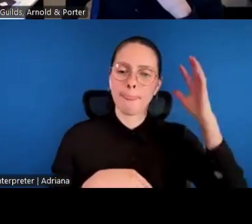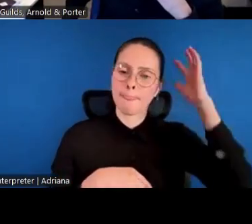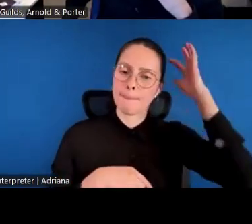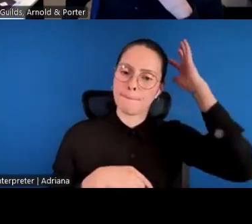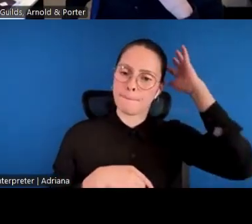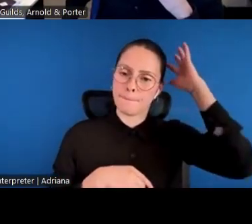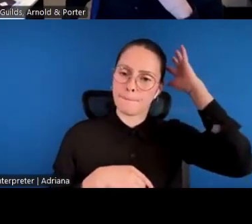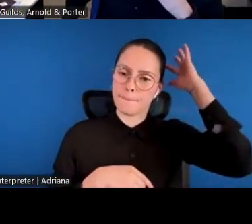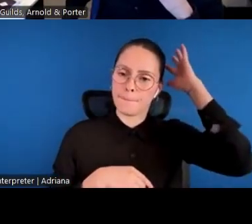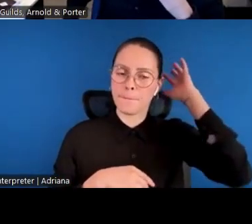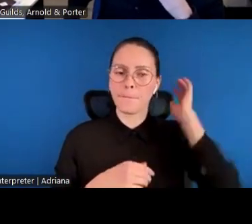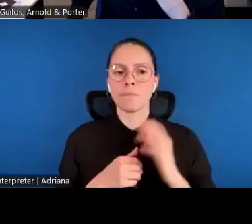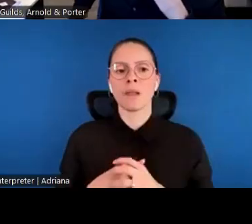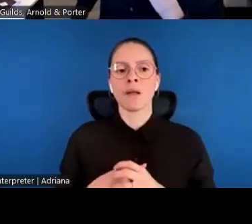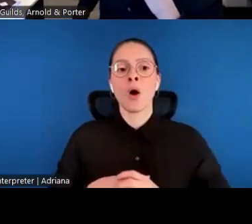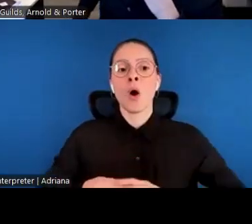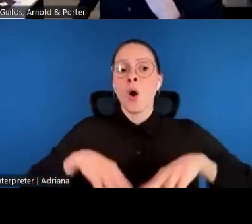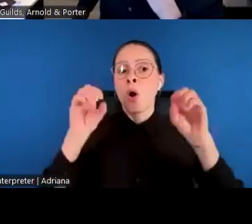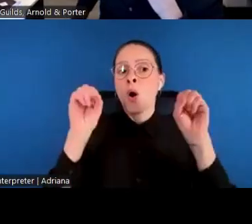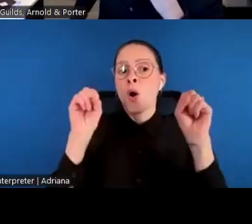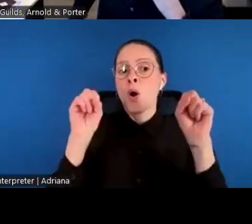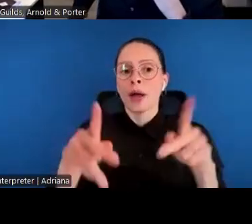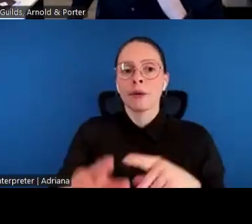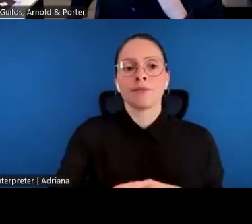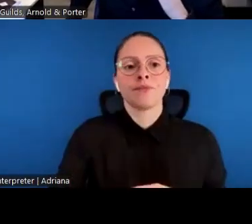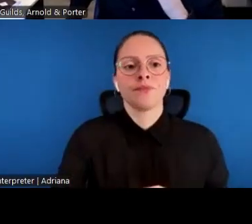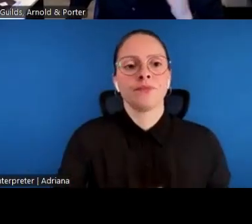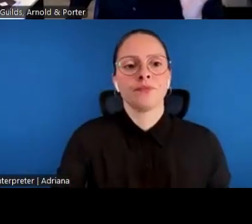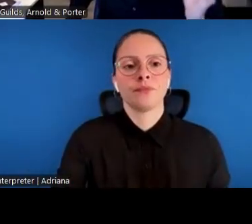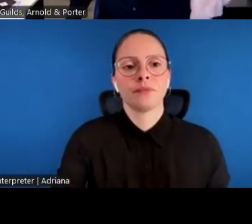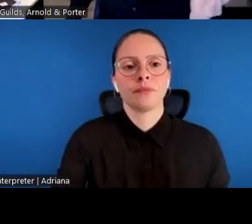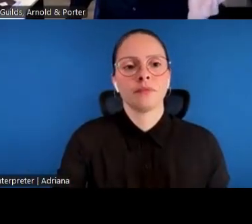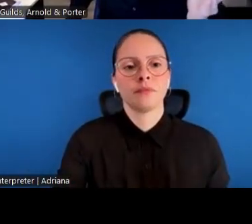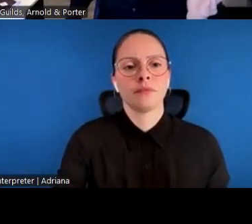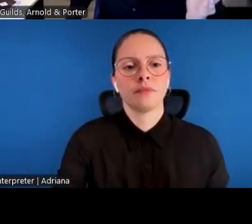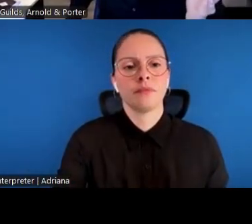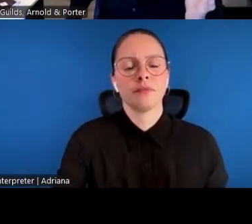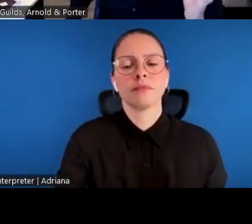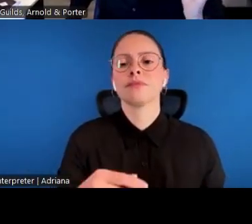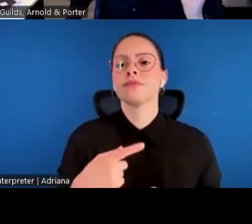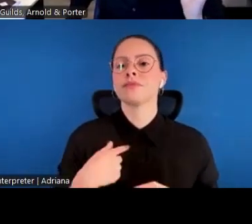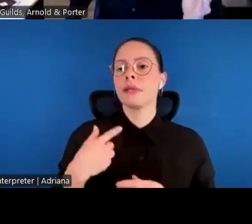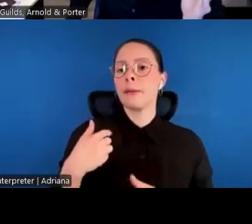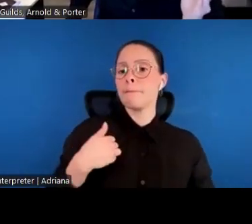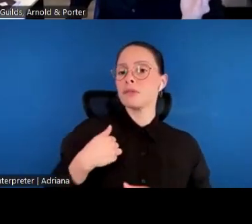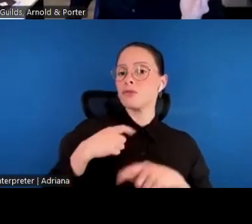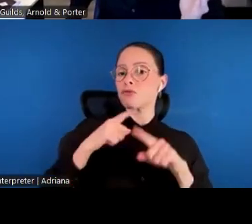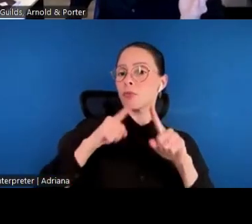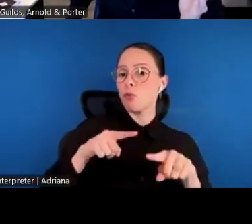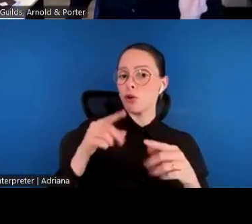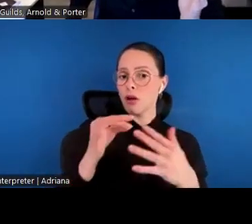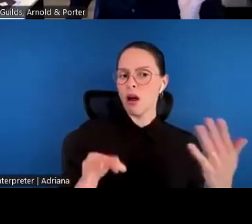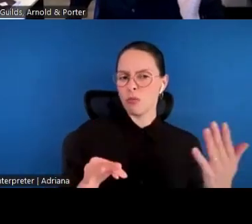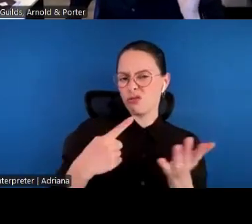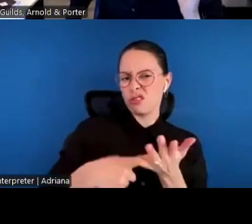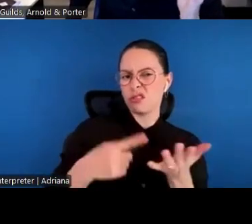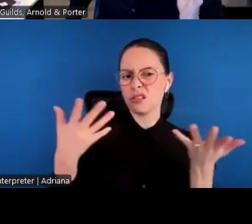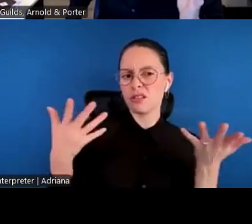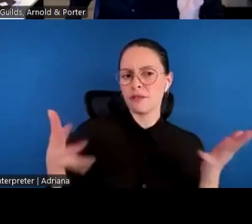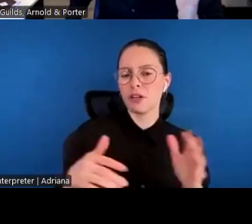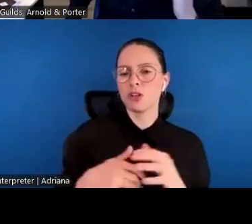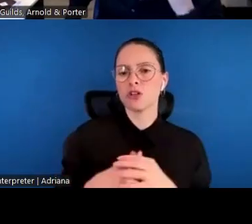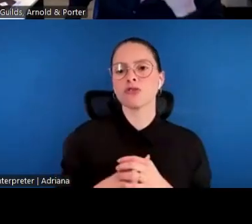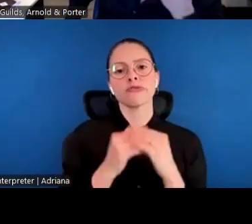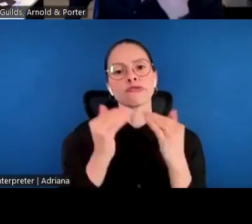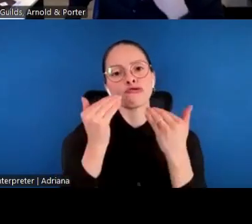Great. Okay, so in terms of military reporting options, we talked about this, right? In terms of